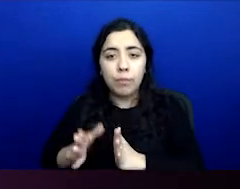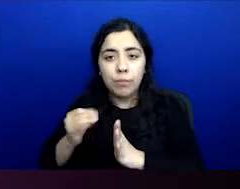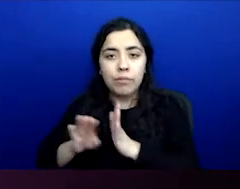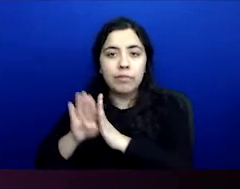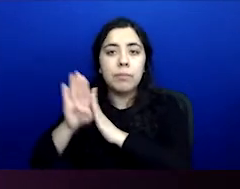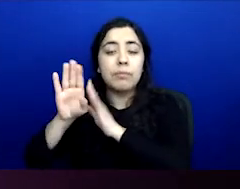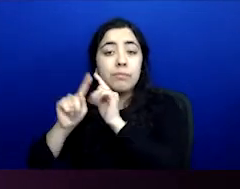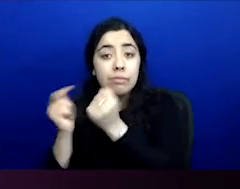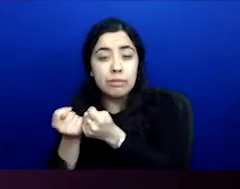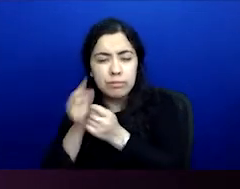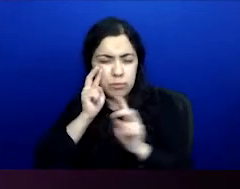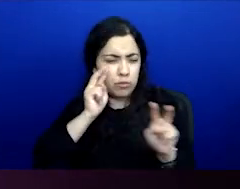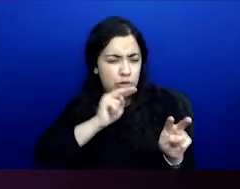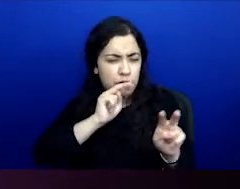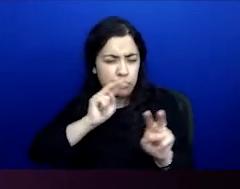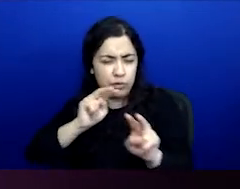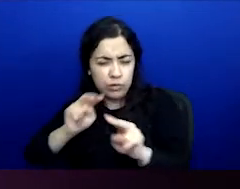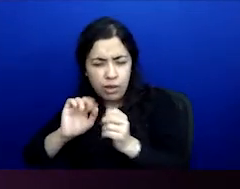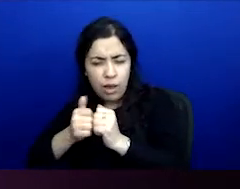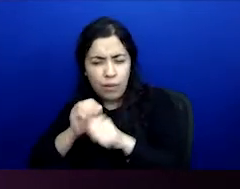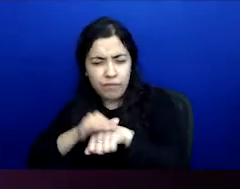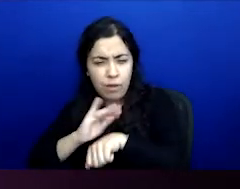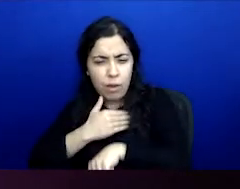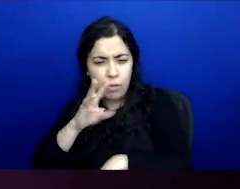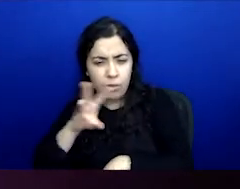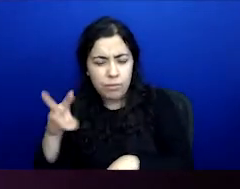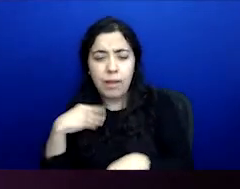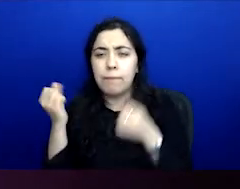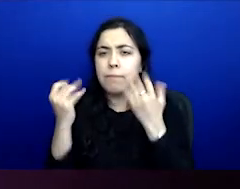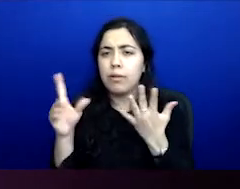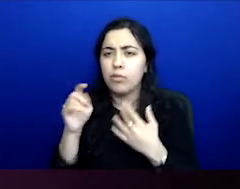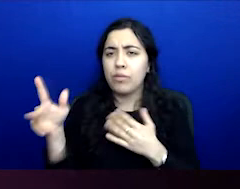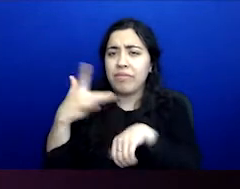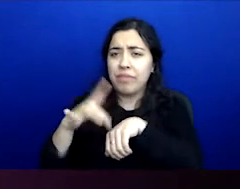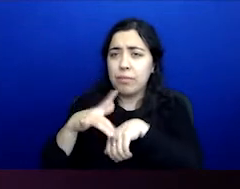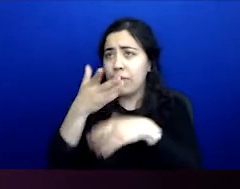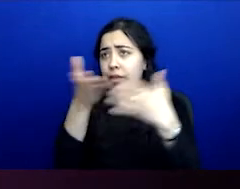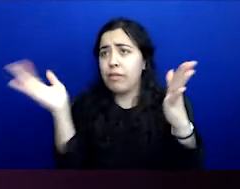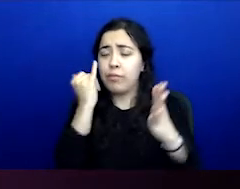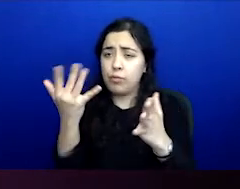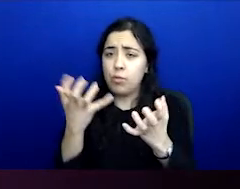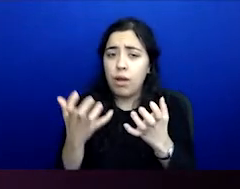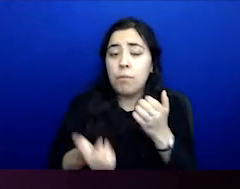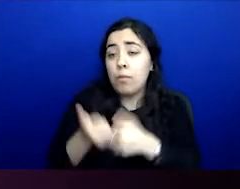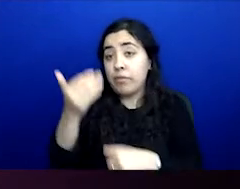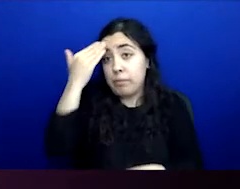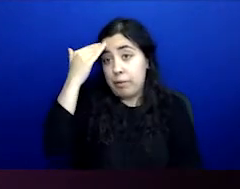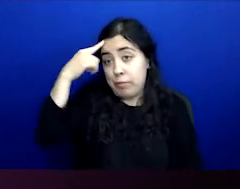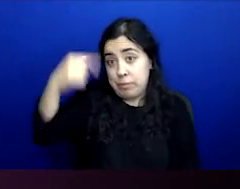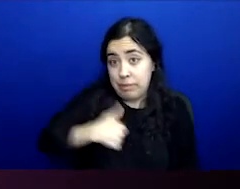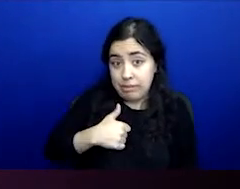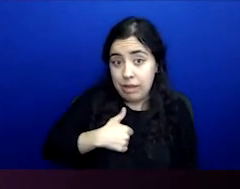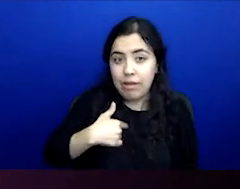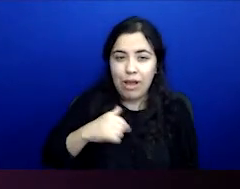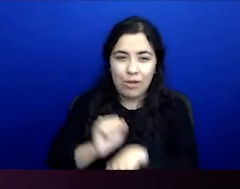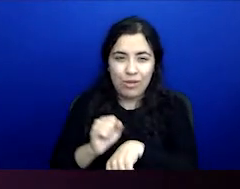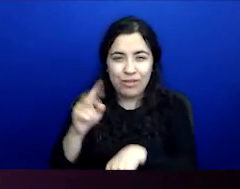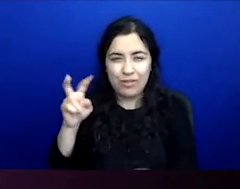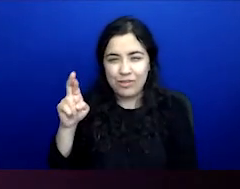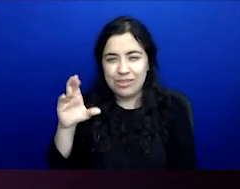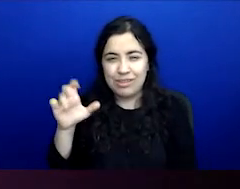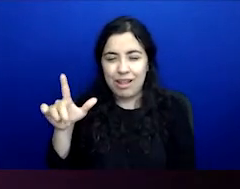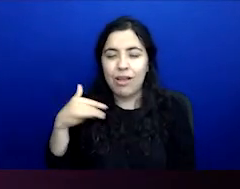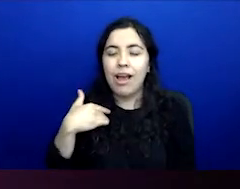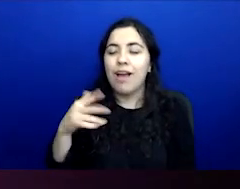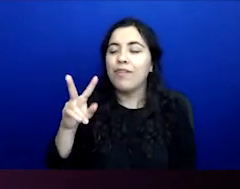time and to understand how it affects our website. So there's a bunch of tools out there that can do this. The one I'm most familiar with is because I work at Vercel, but we have a tool